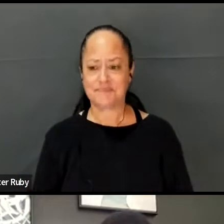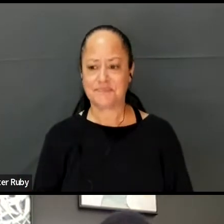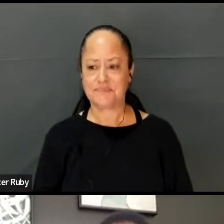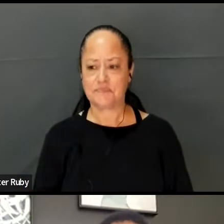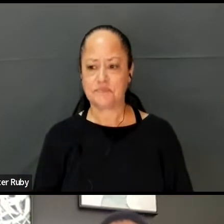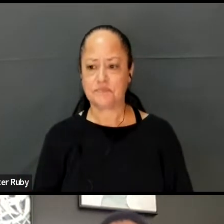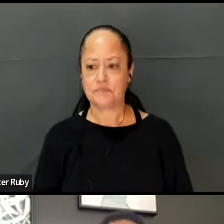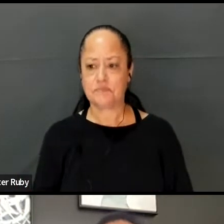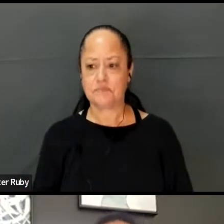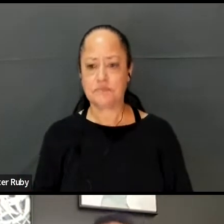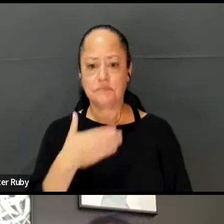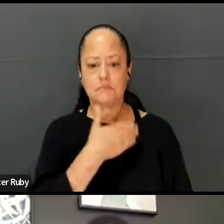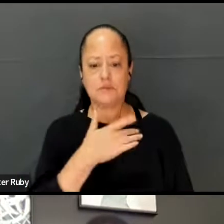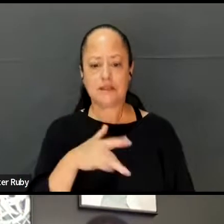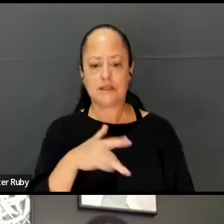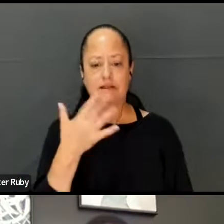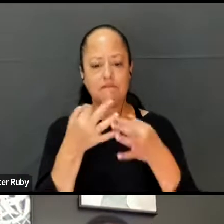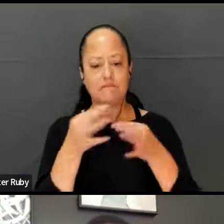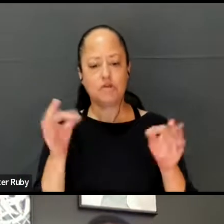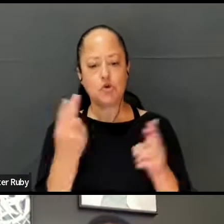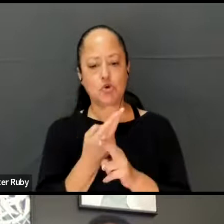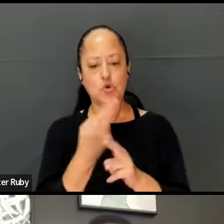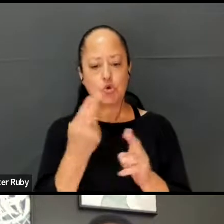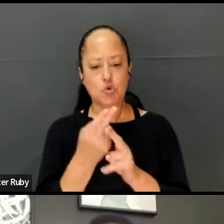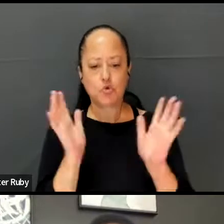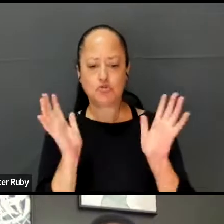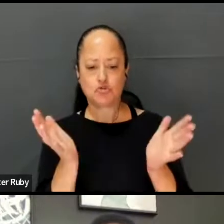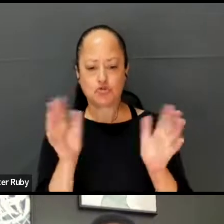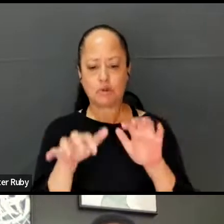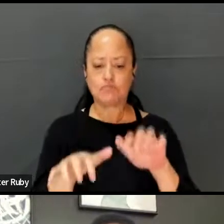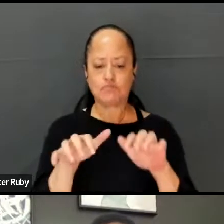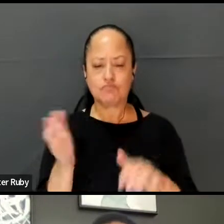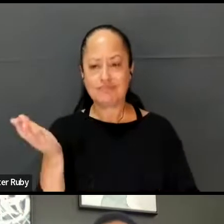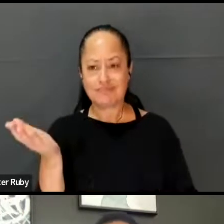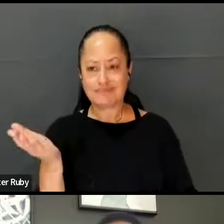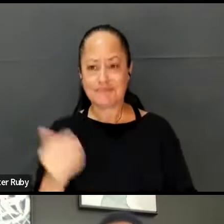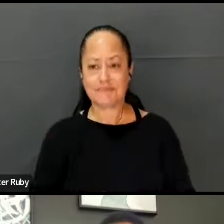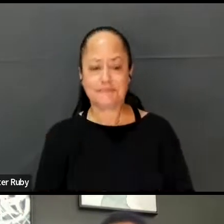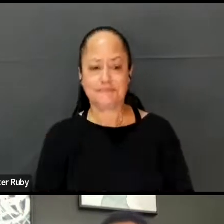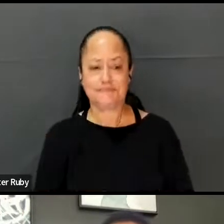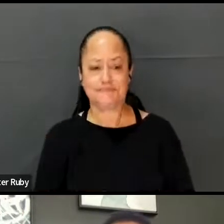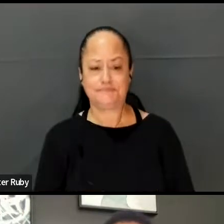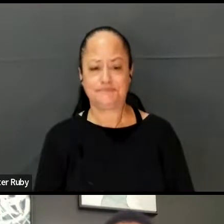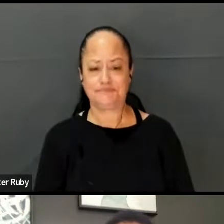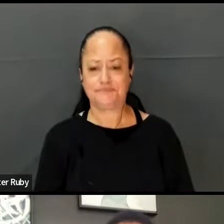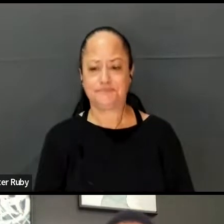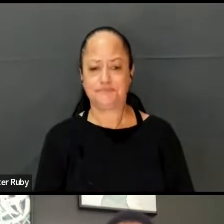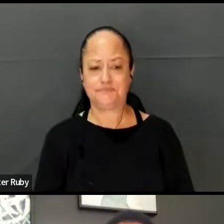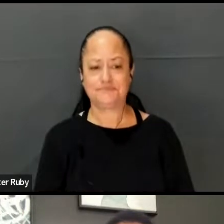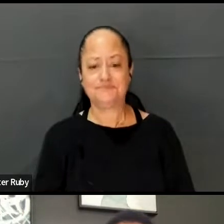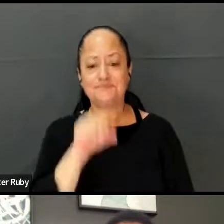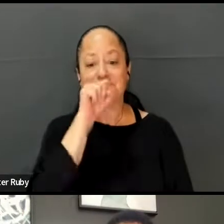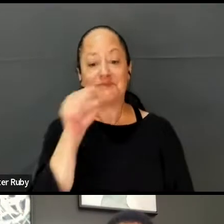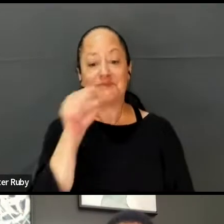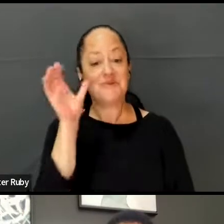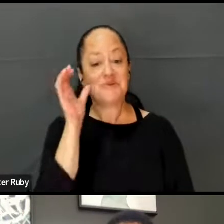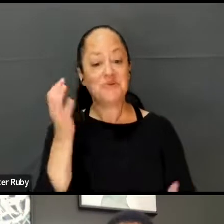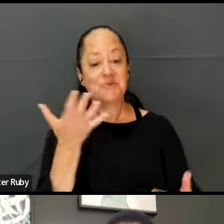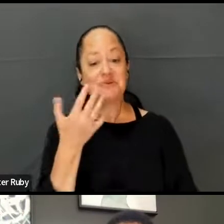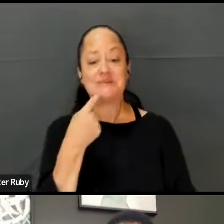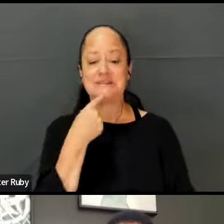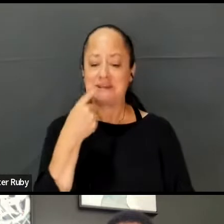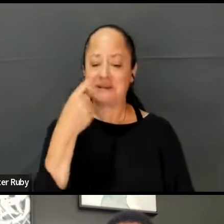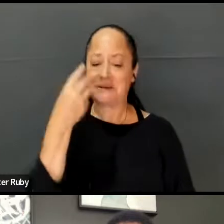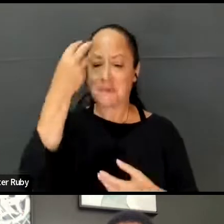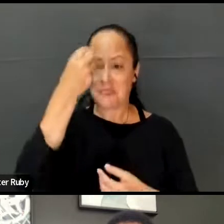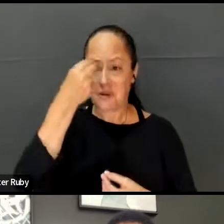And please feel free to use the chat here, everyone. Love to hear what you have to say, what your thoughts